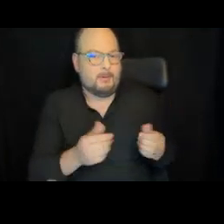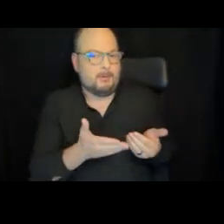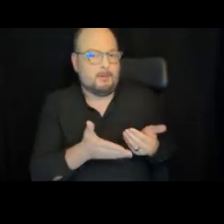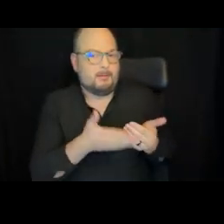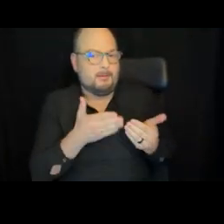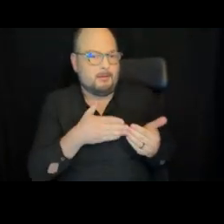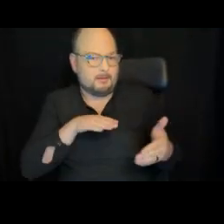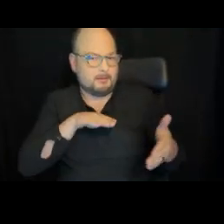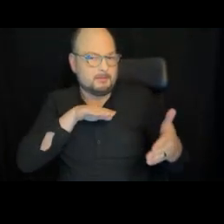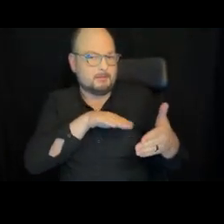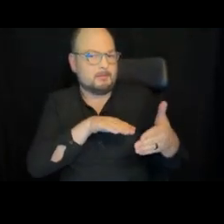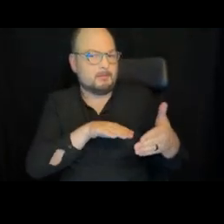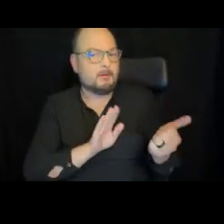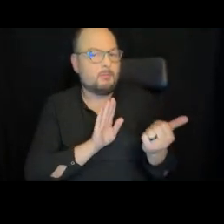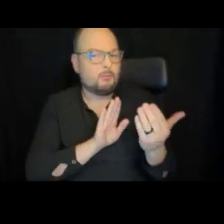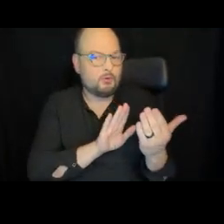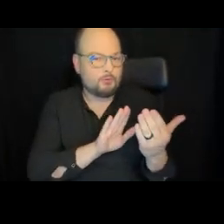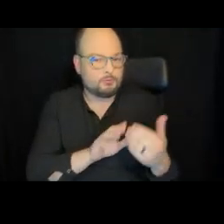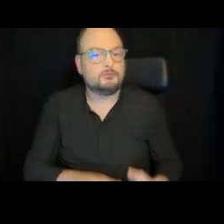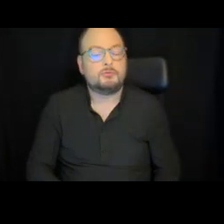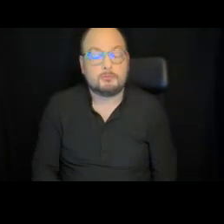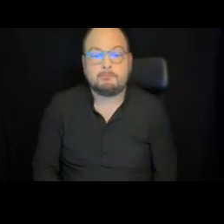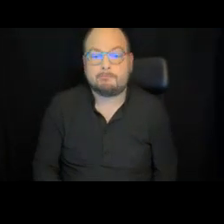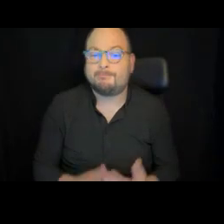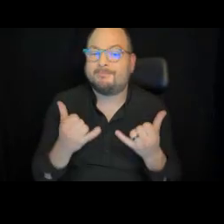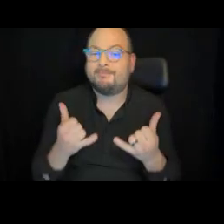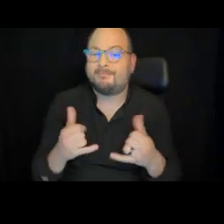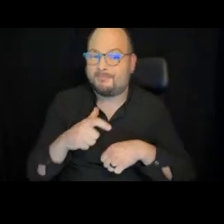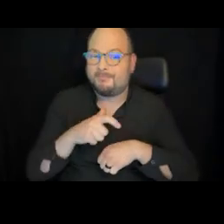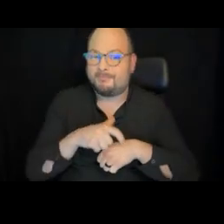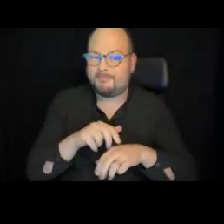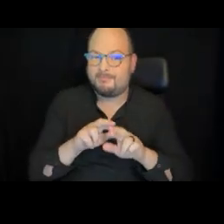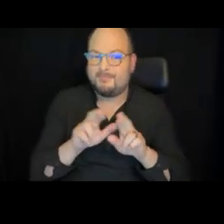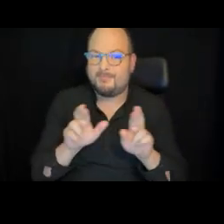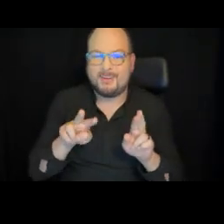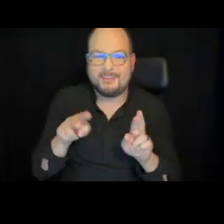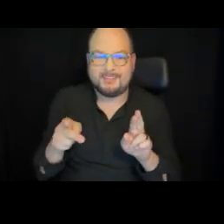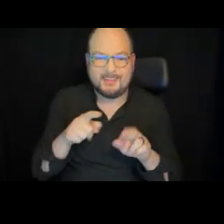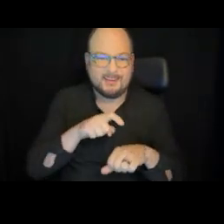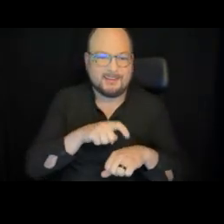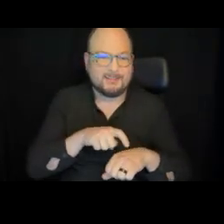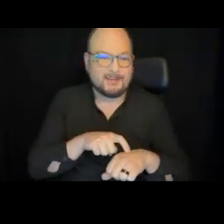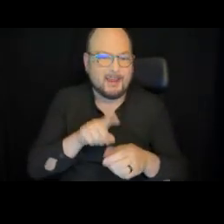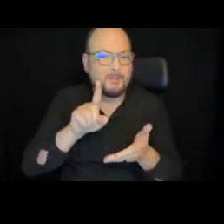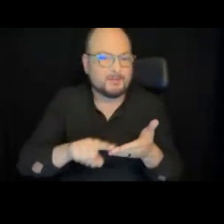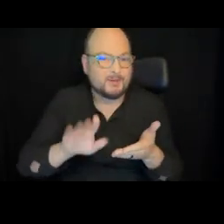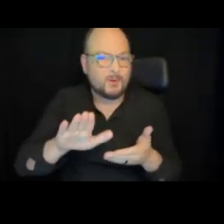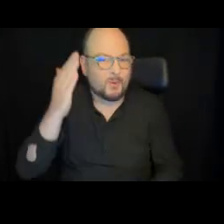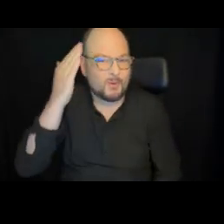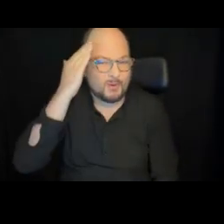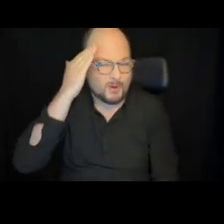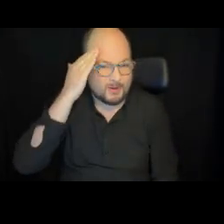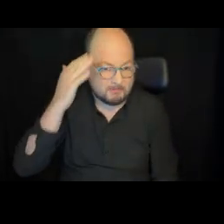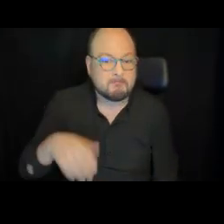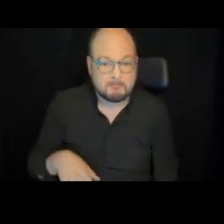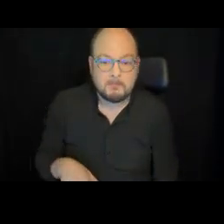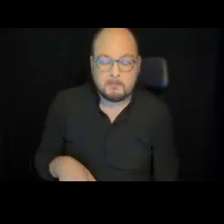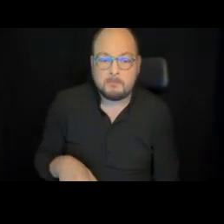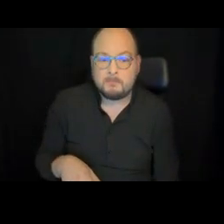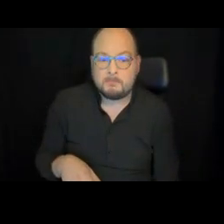And now we have arrived at our second knowledge check. And so I'm going to launch this poll.